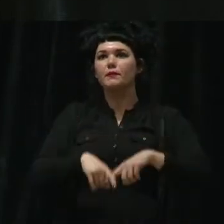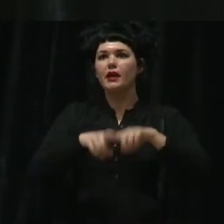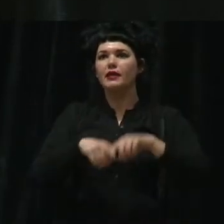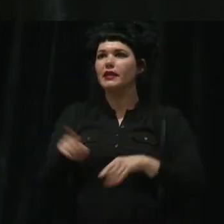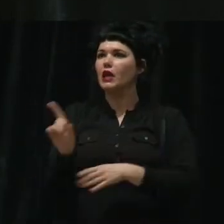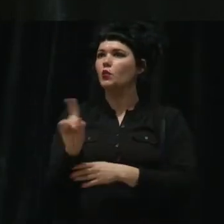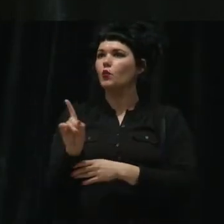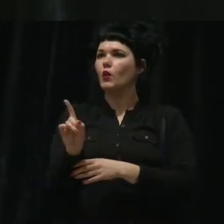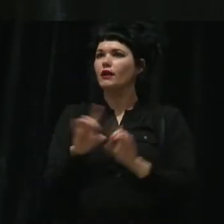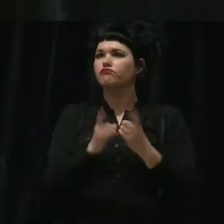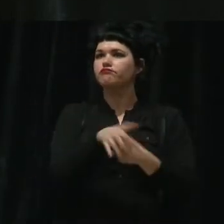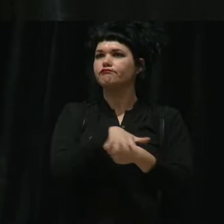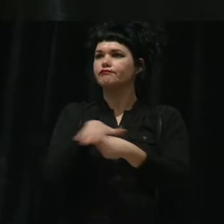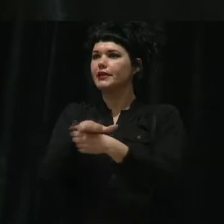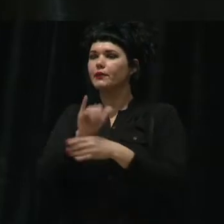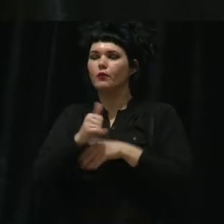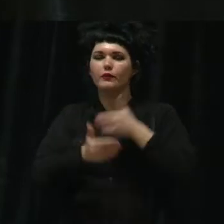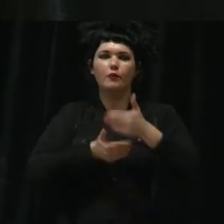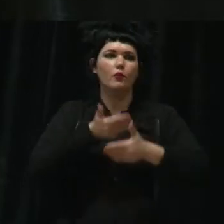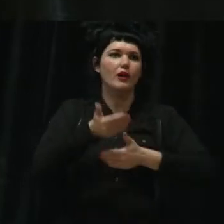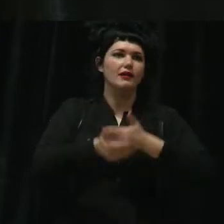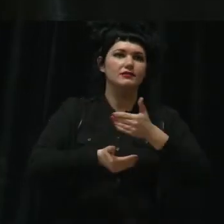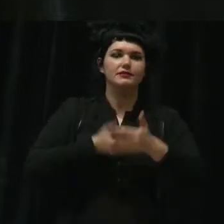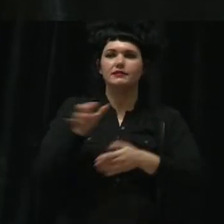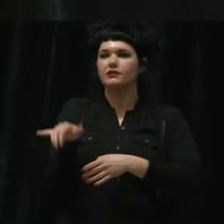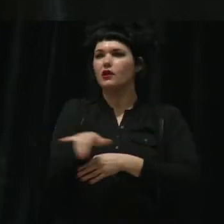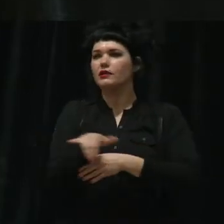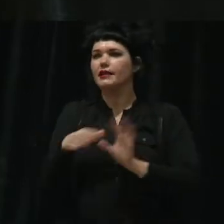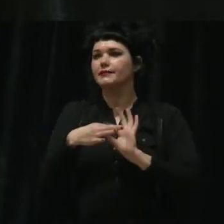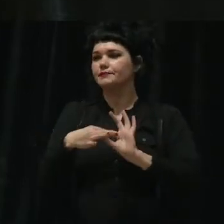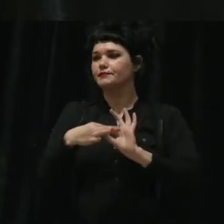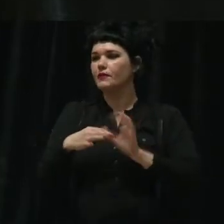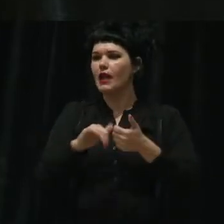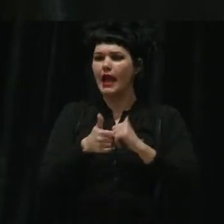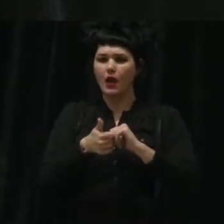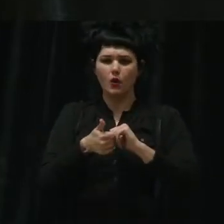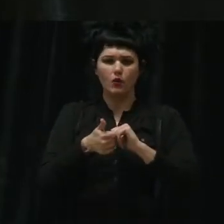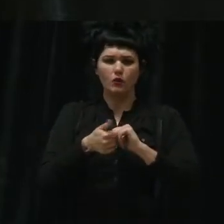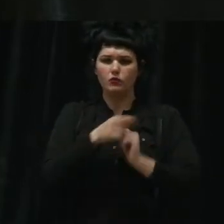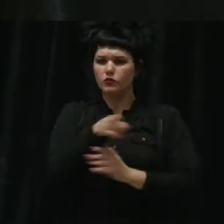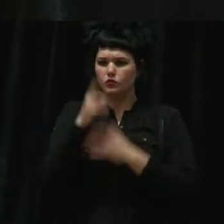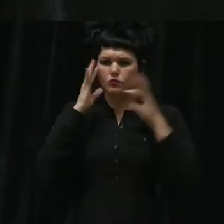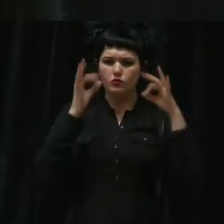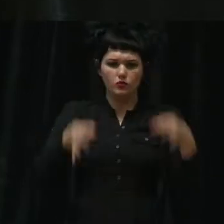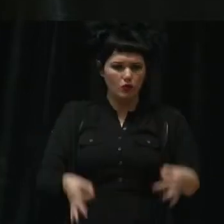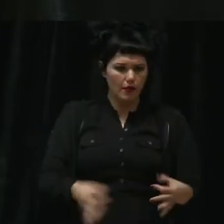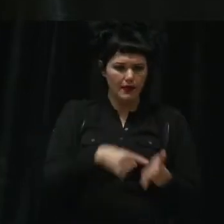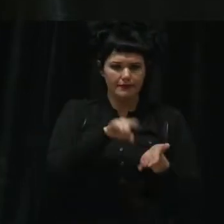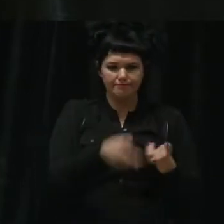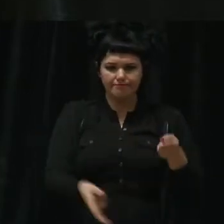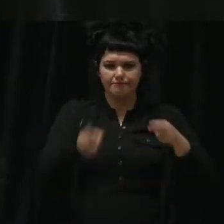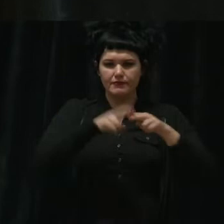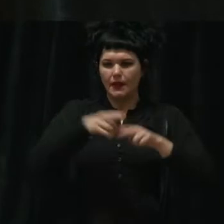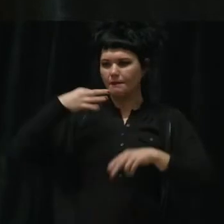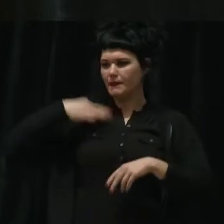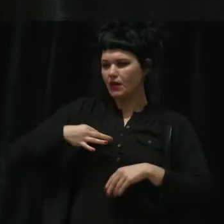are, depending on what those processes are like in terms of how you determine raises, merit, et